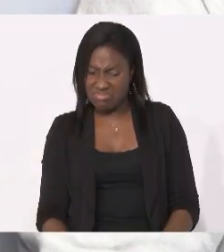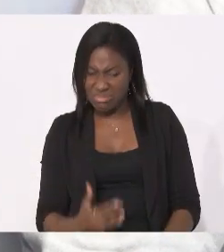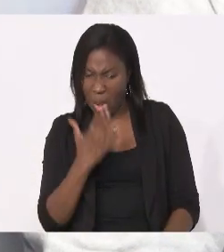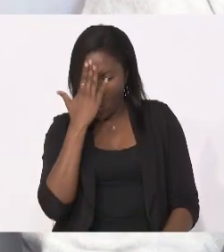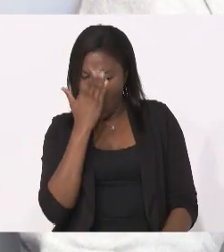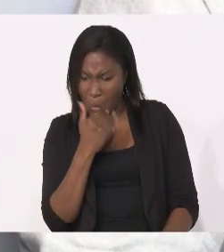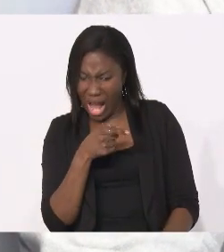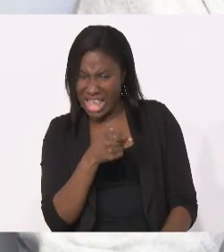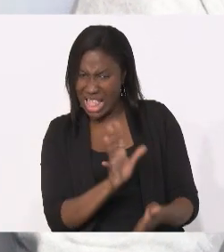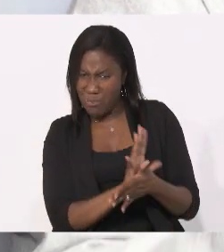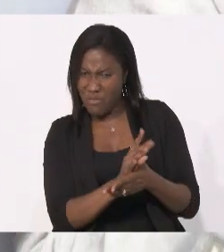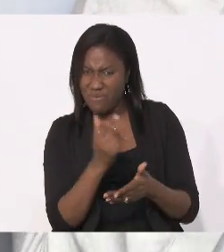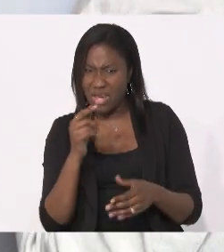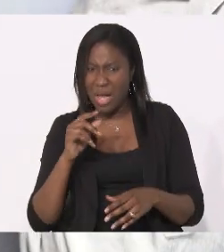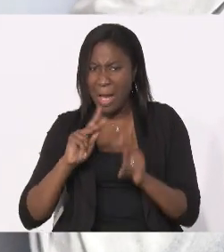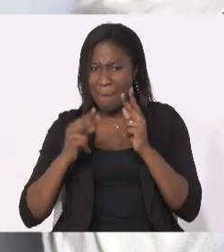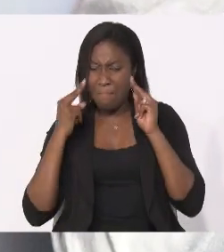That's the ecosystem there.